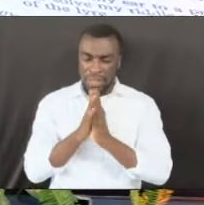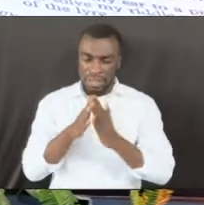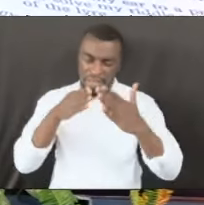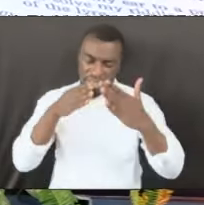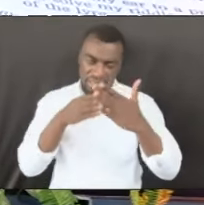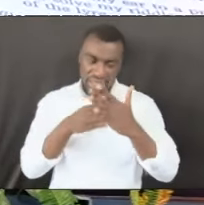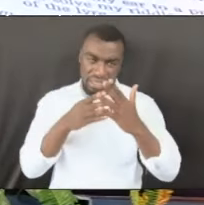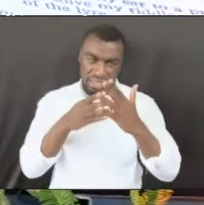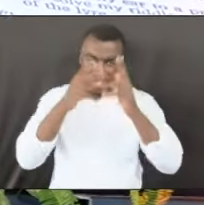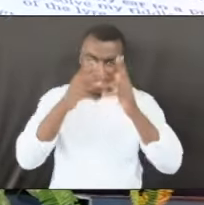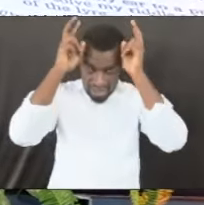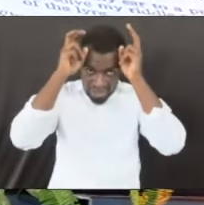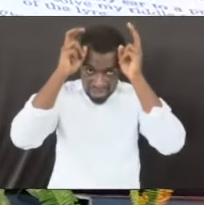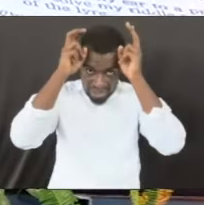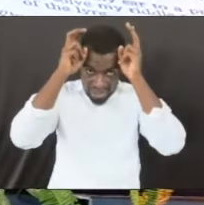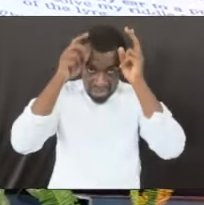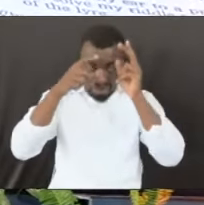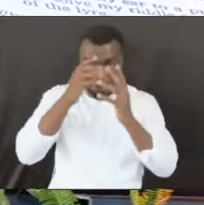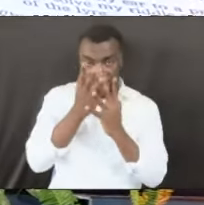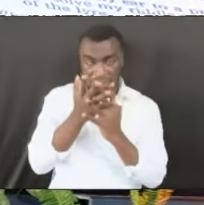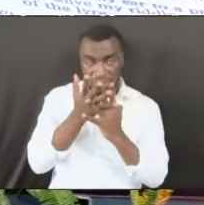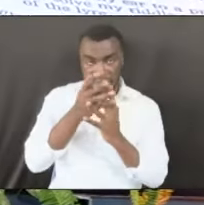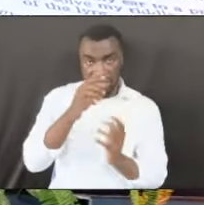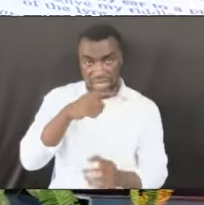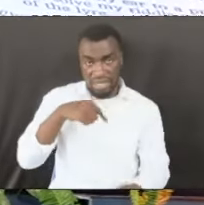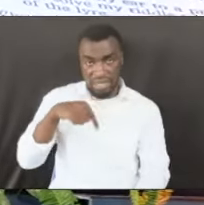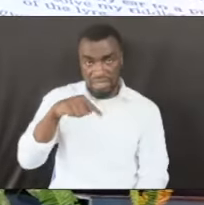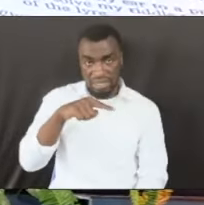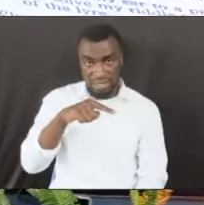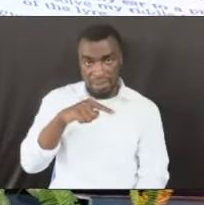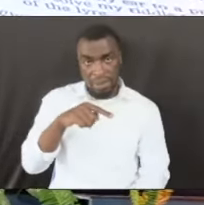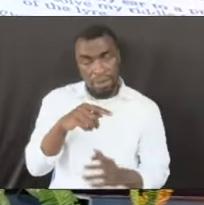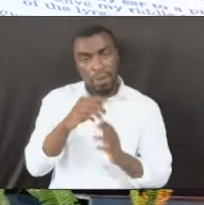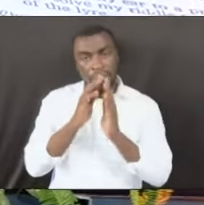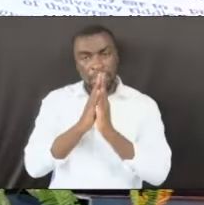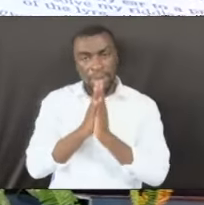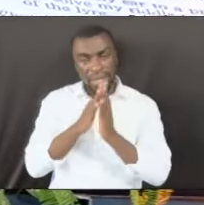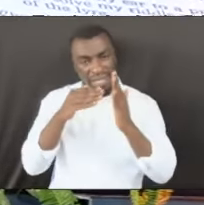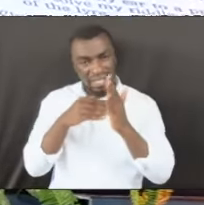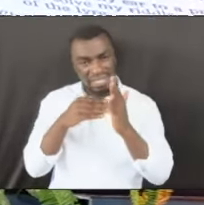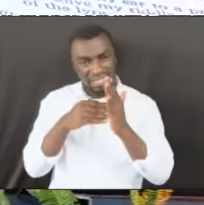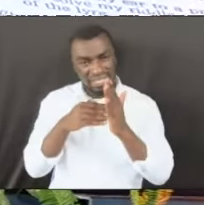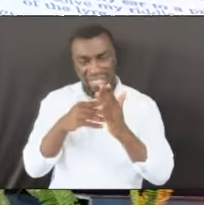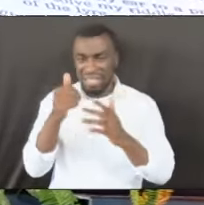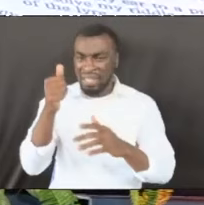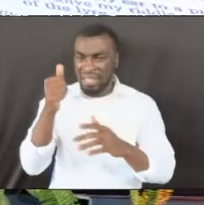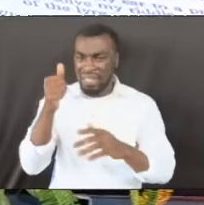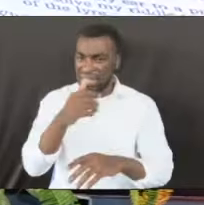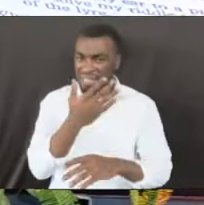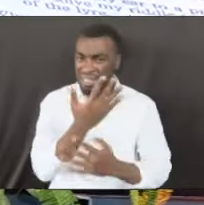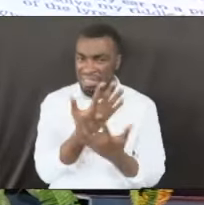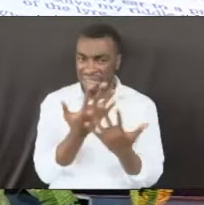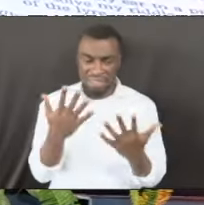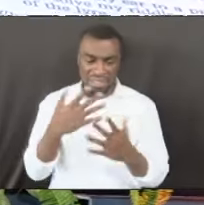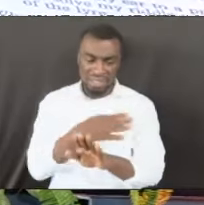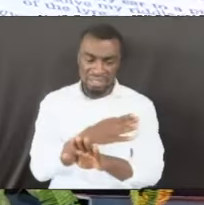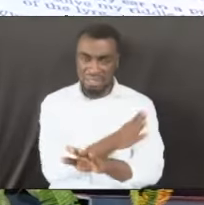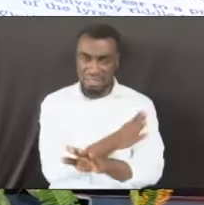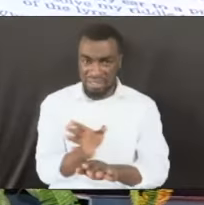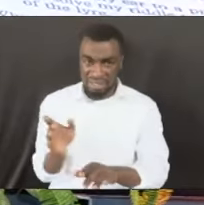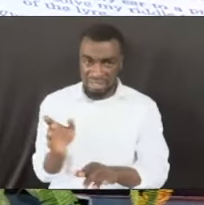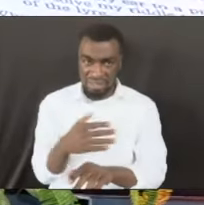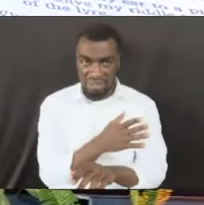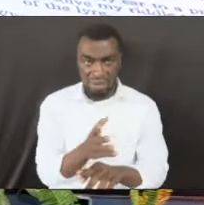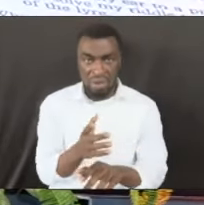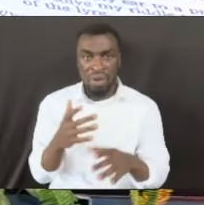from our midst here, and pray against any other distractions. And I want you to pray for the virtual audience as